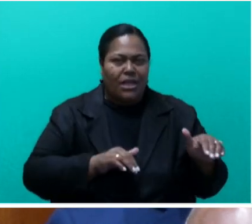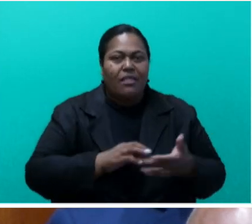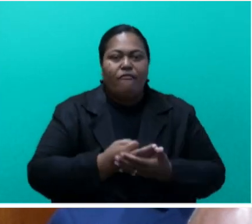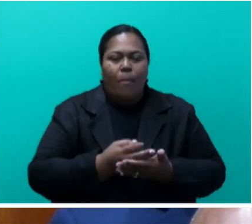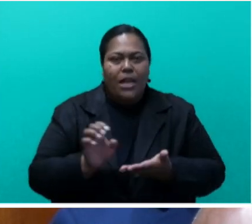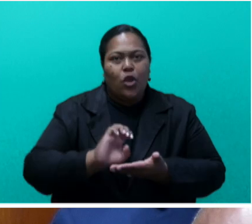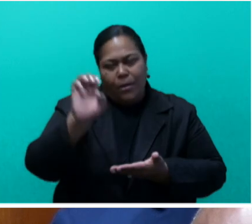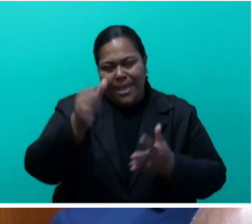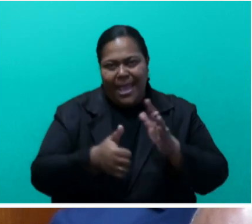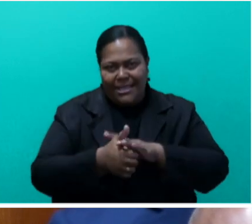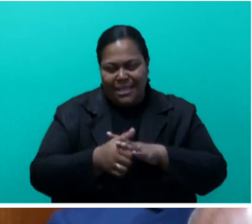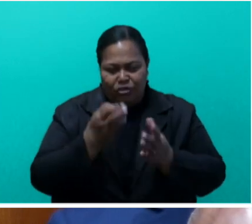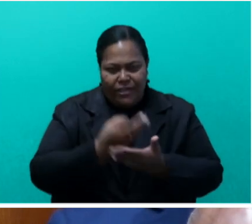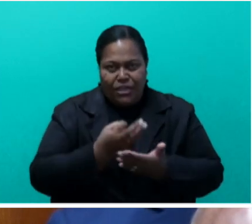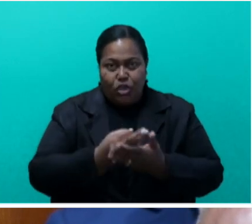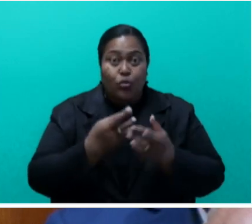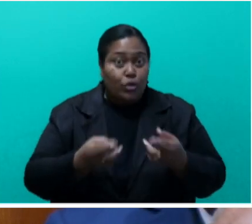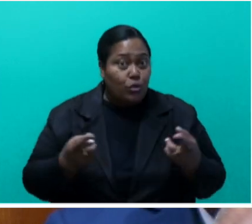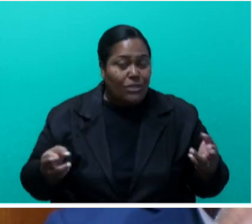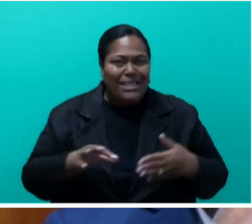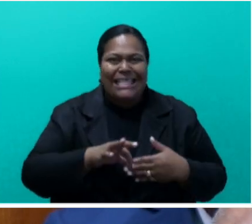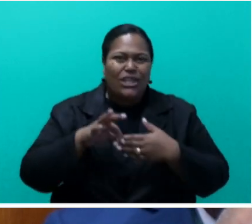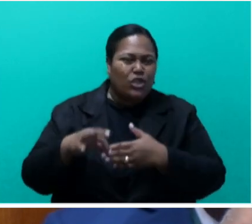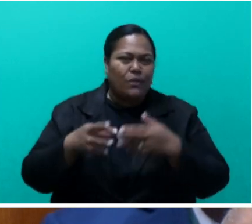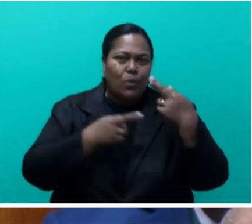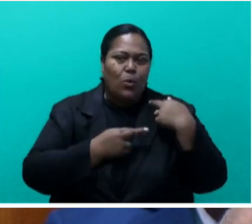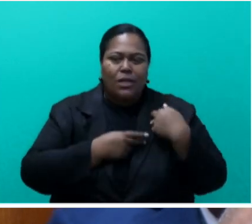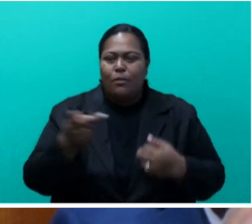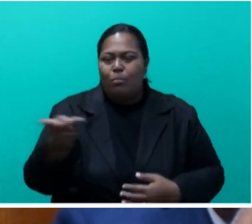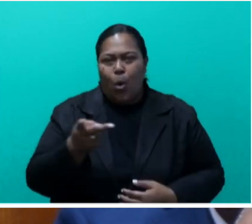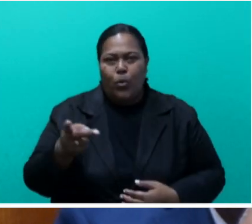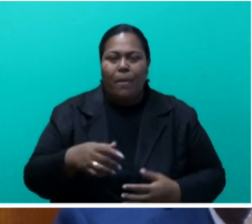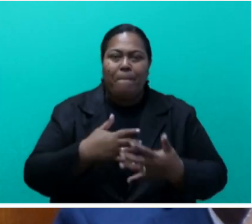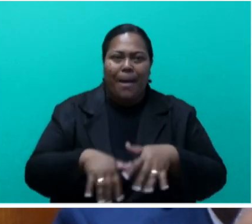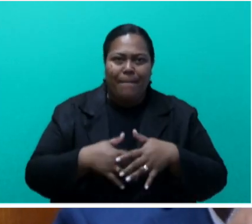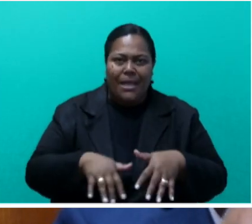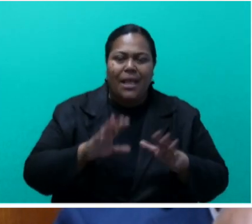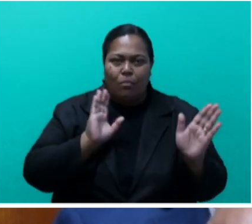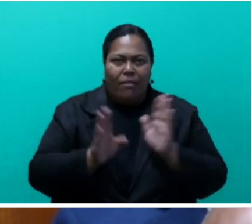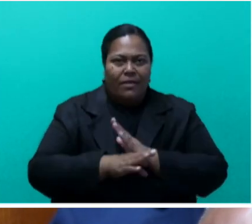access to financial resources, leadership roles in both public and private spheres.